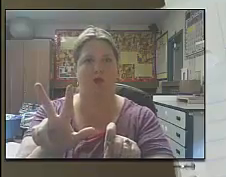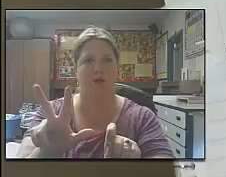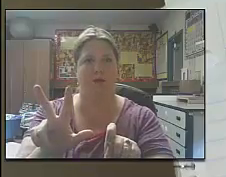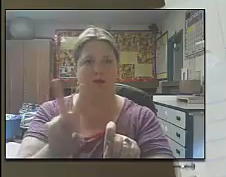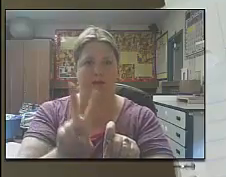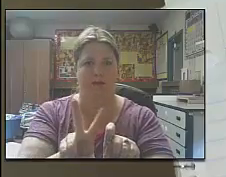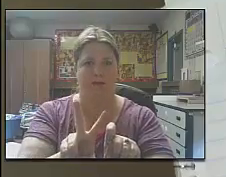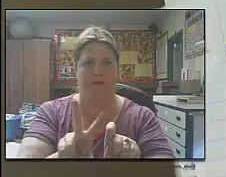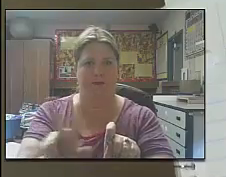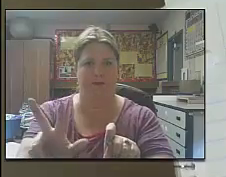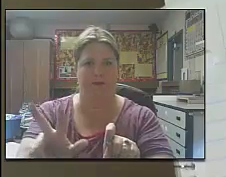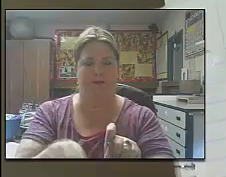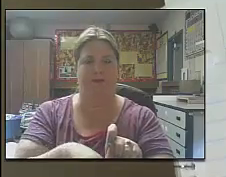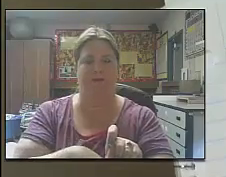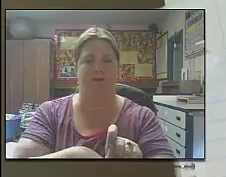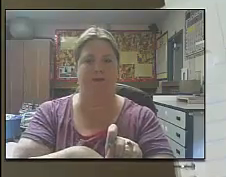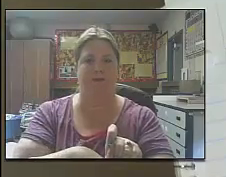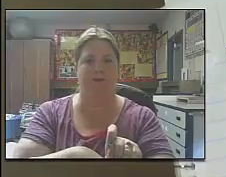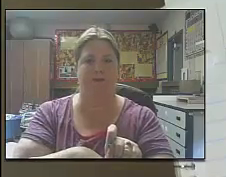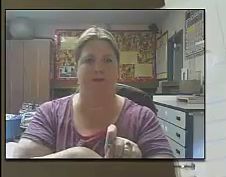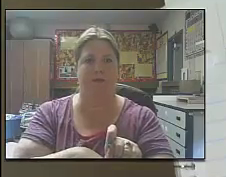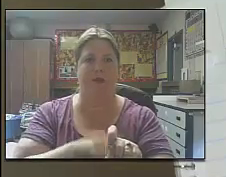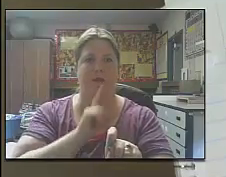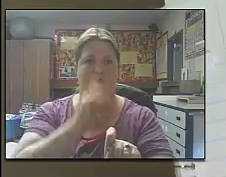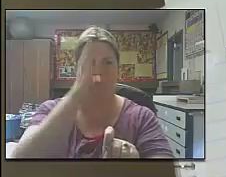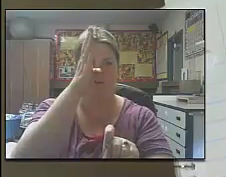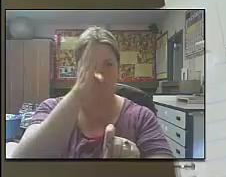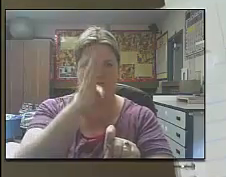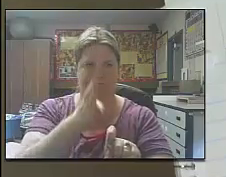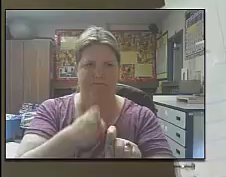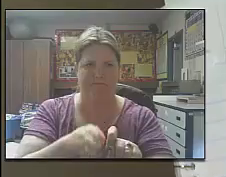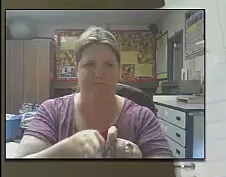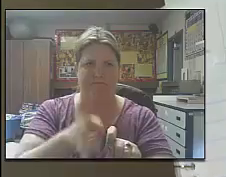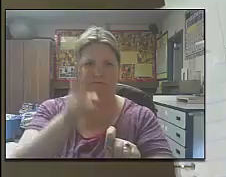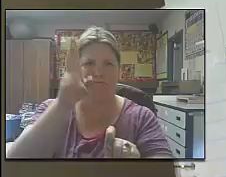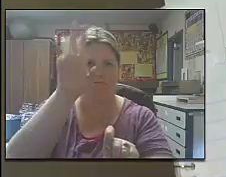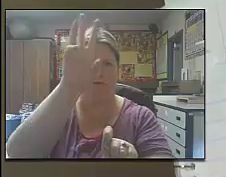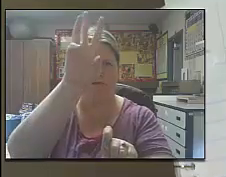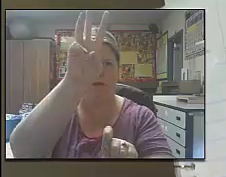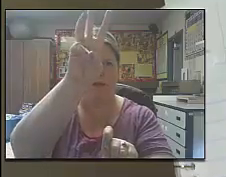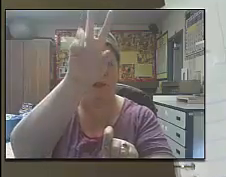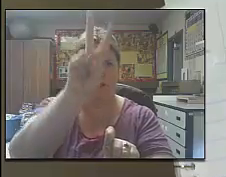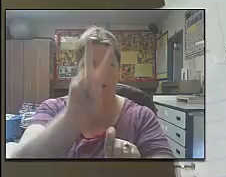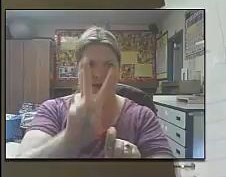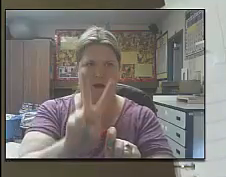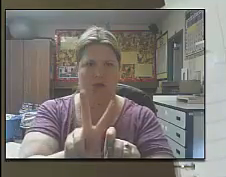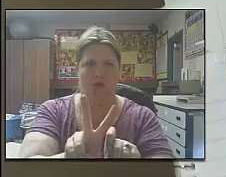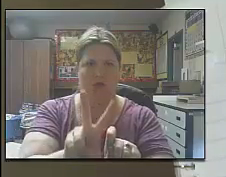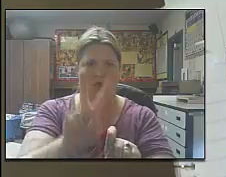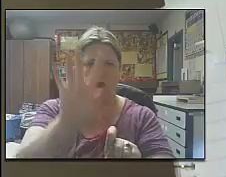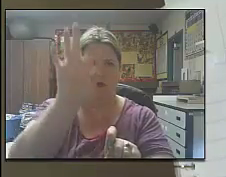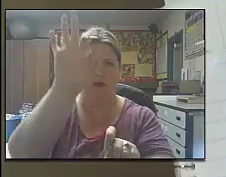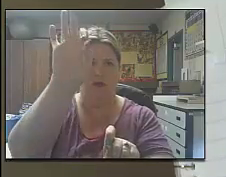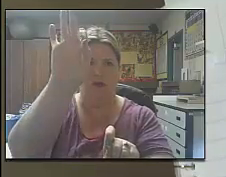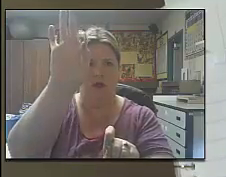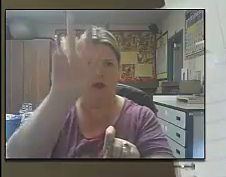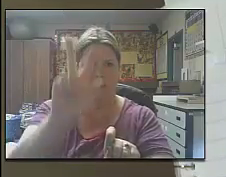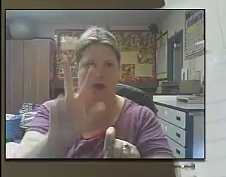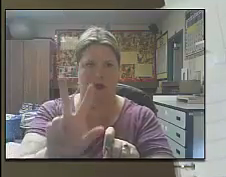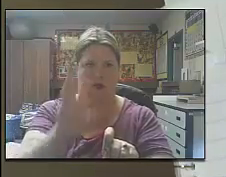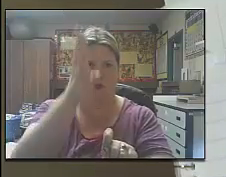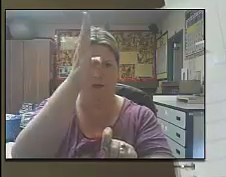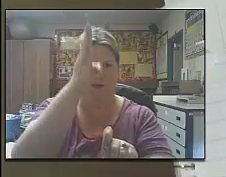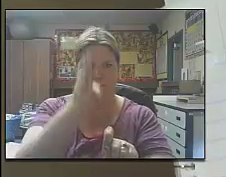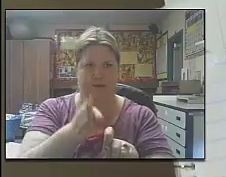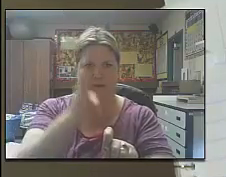2. Number in the hundredths is a 3. There is no number in the thousandths, so I'm going to put a 0.